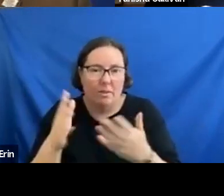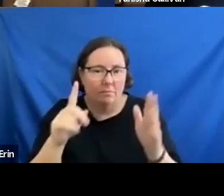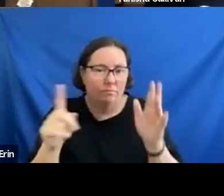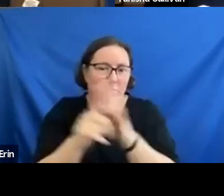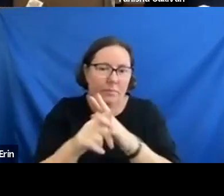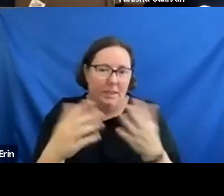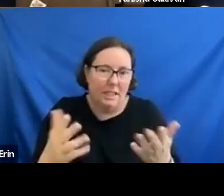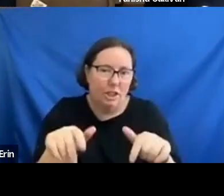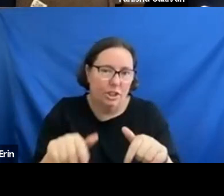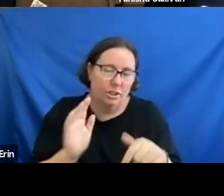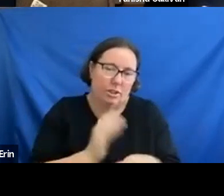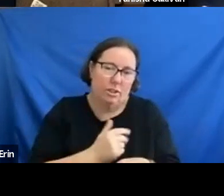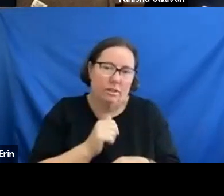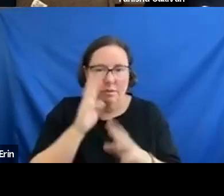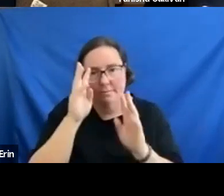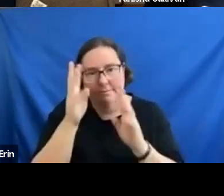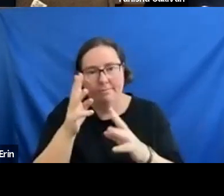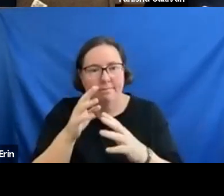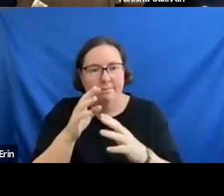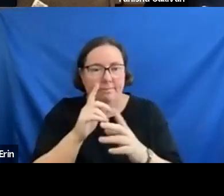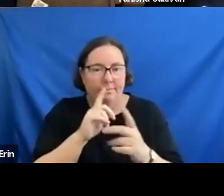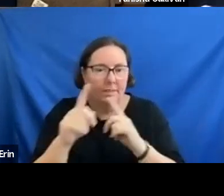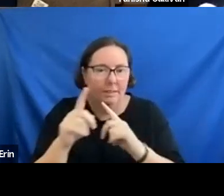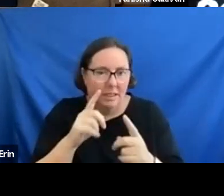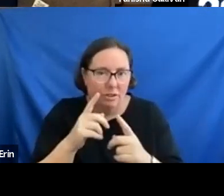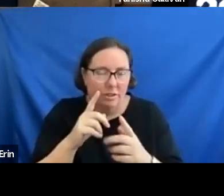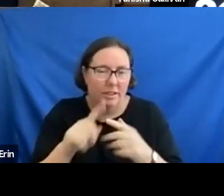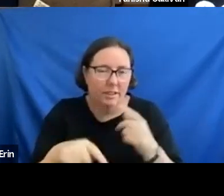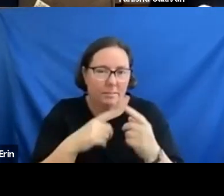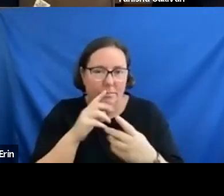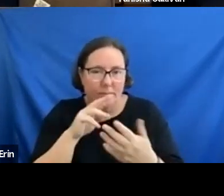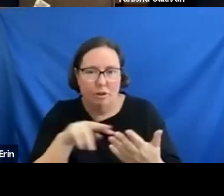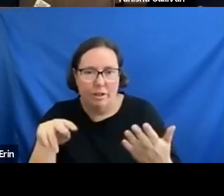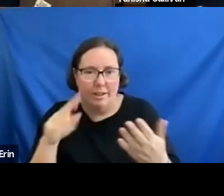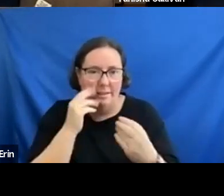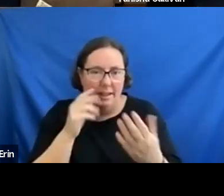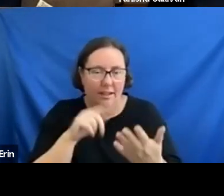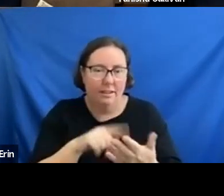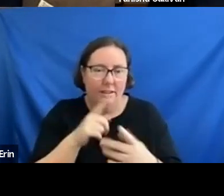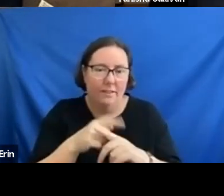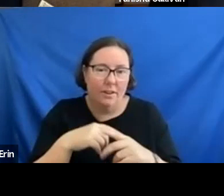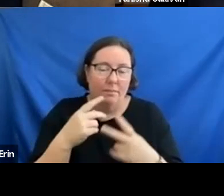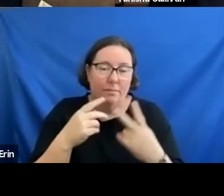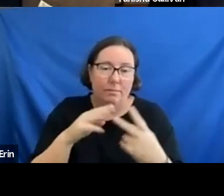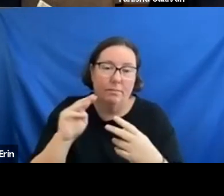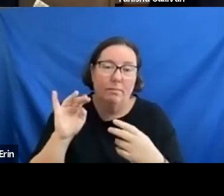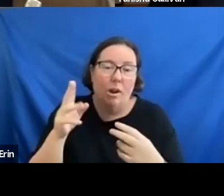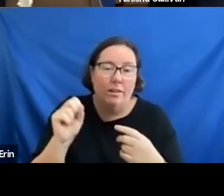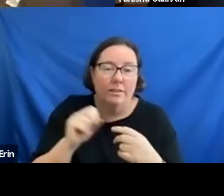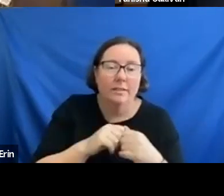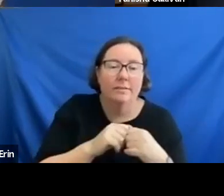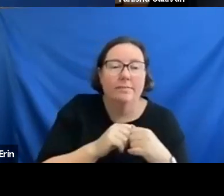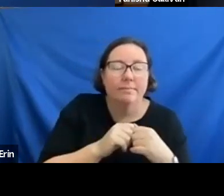up to us on our own, just in simply exploring the data that Monica Hogan and Monica Roberts have